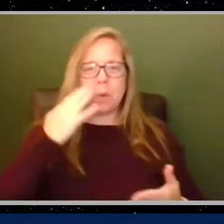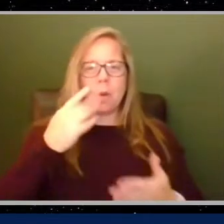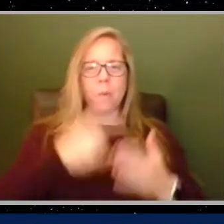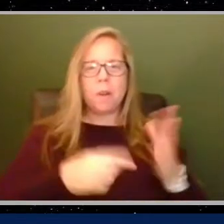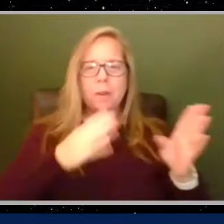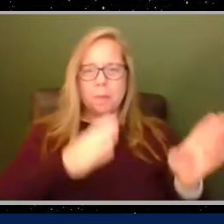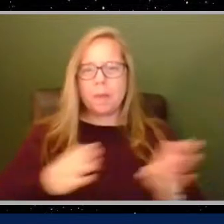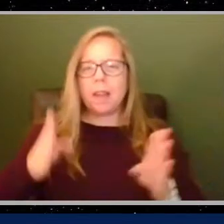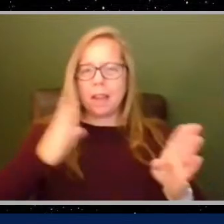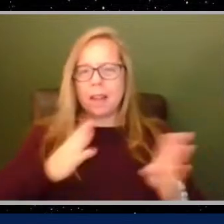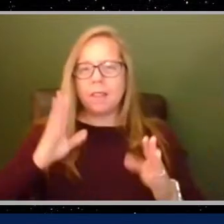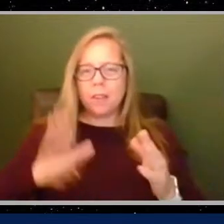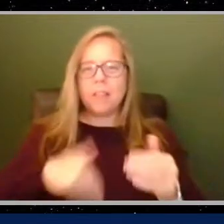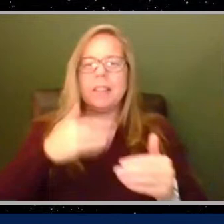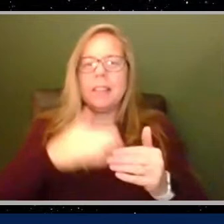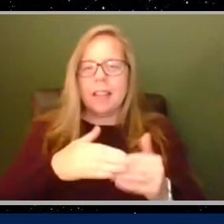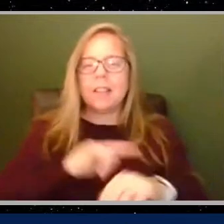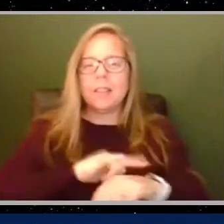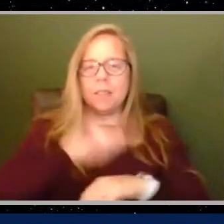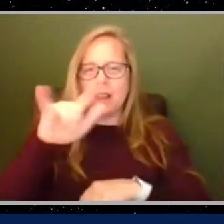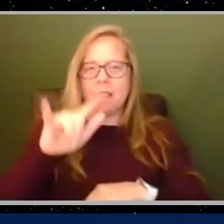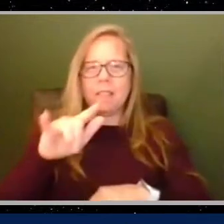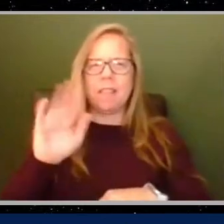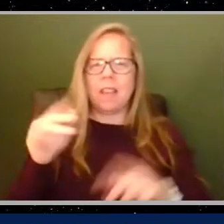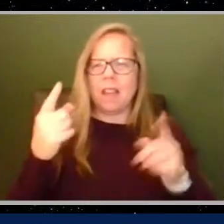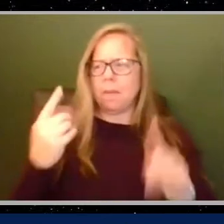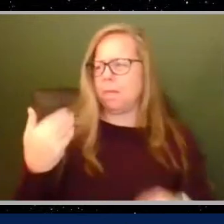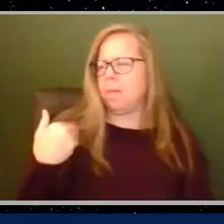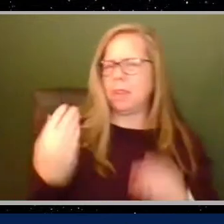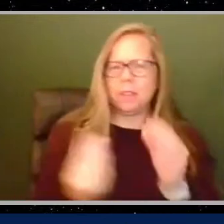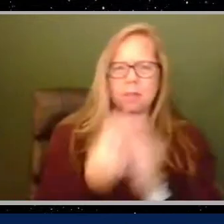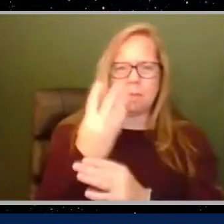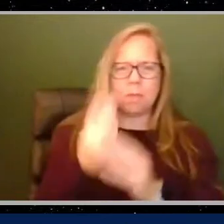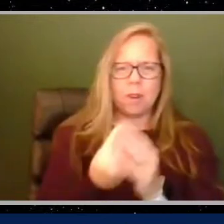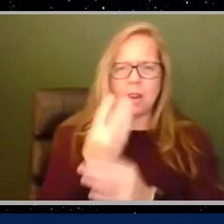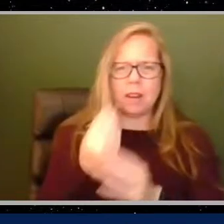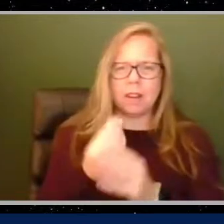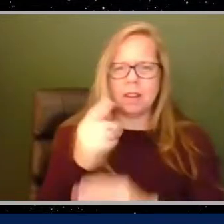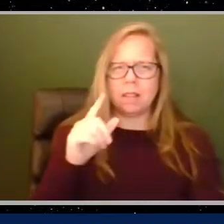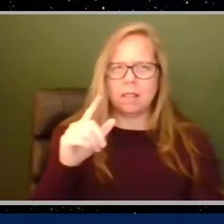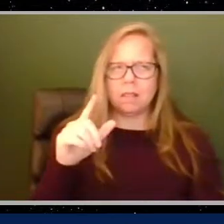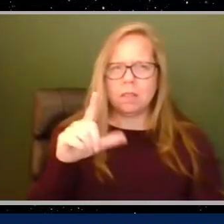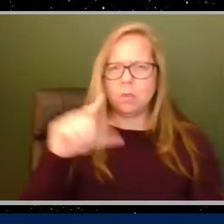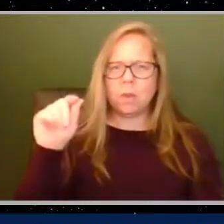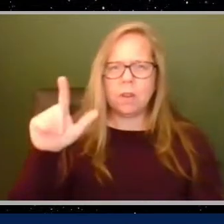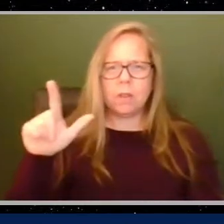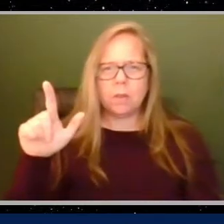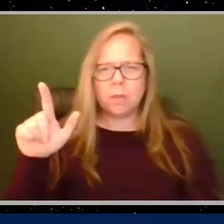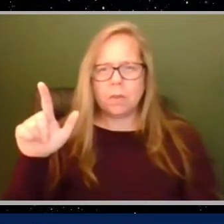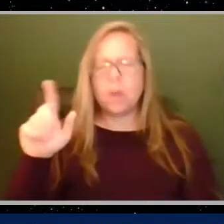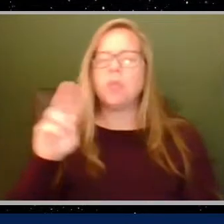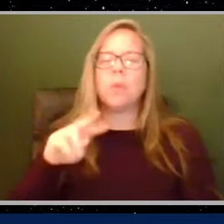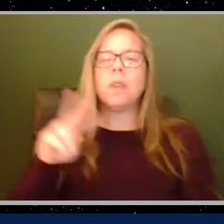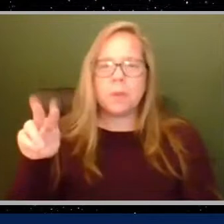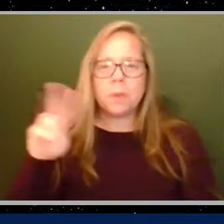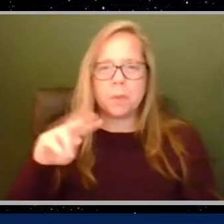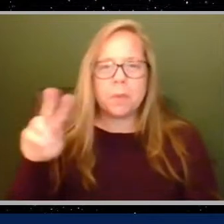crew did in the spring of, I believe it was 22 this year, 22.